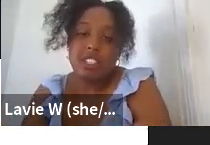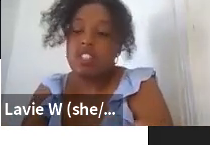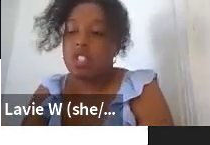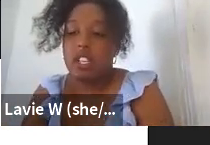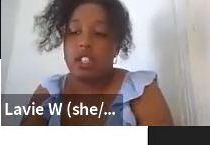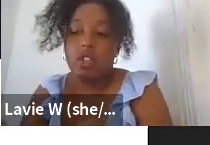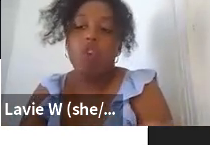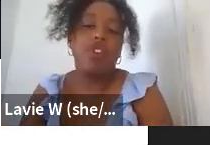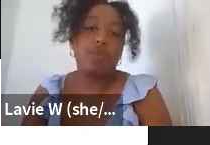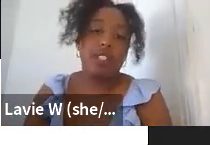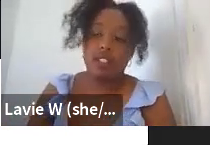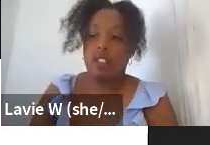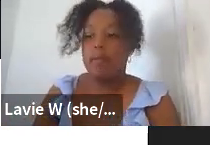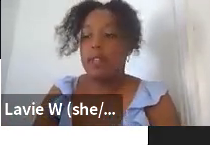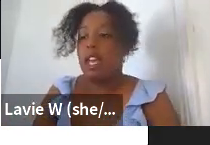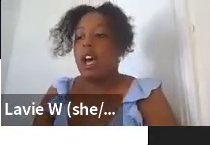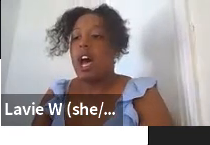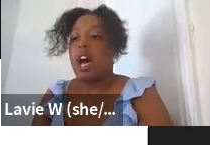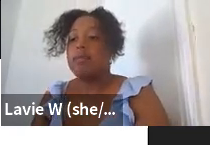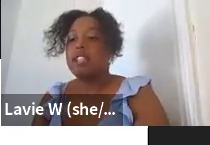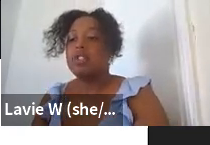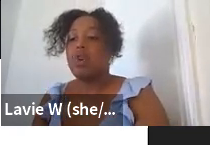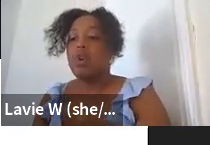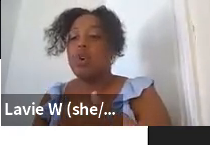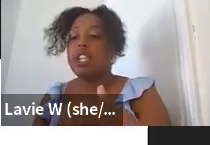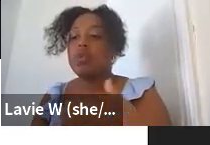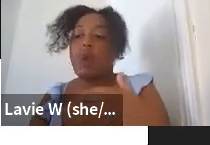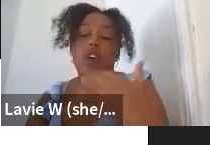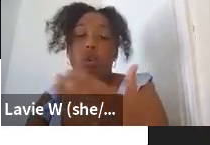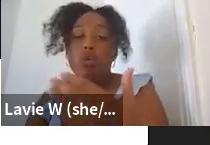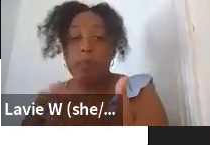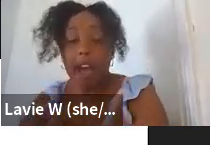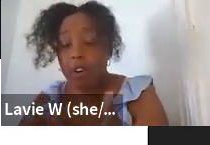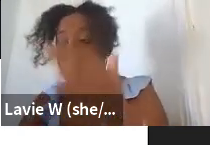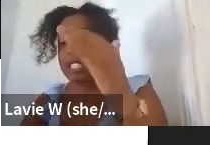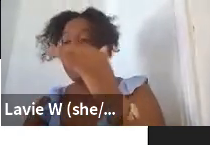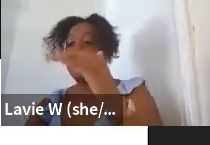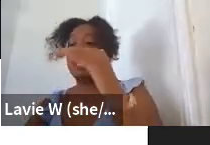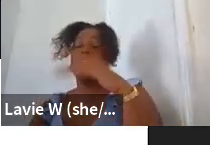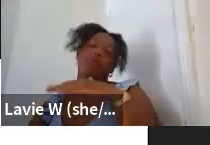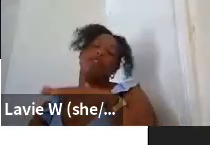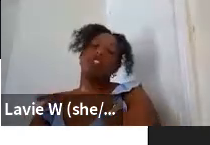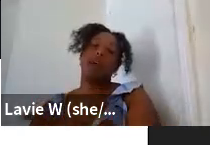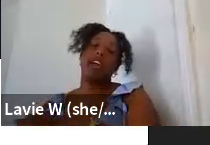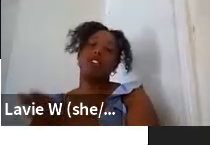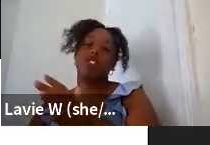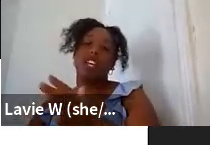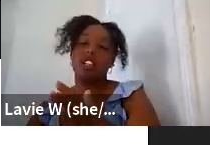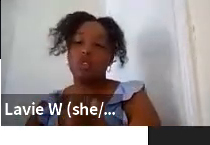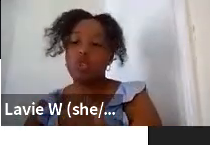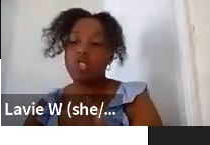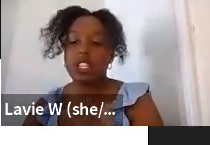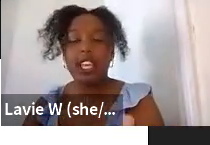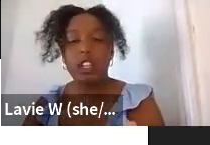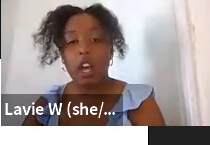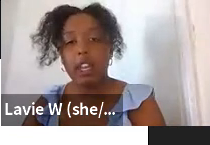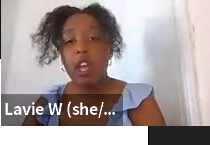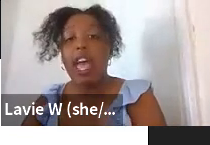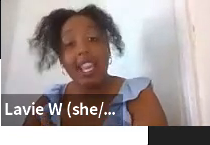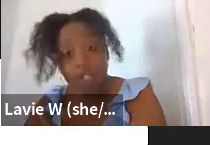tokenization essentially is covert racism. And so it's where those in power maintain their privilege by exercising social